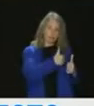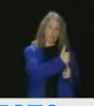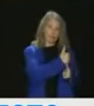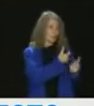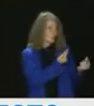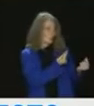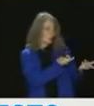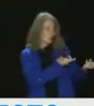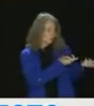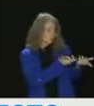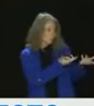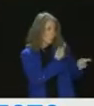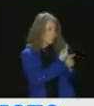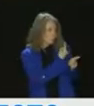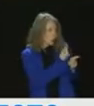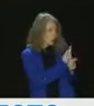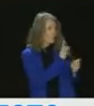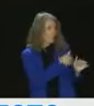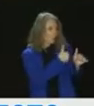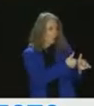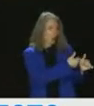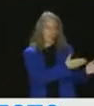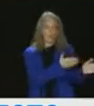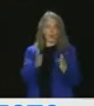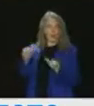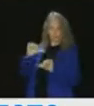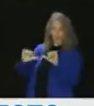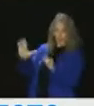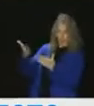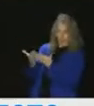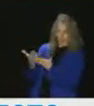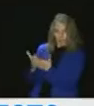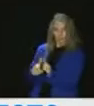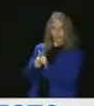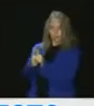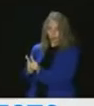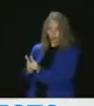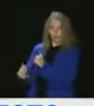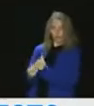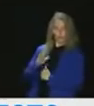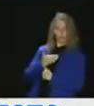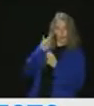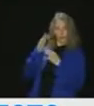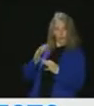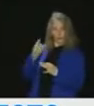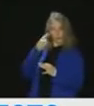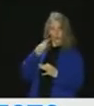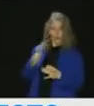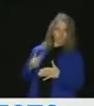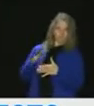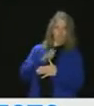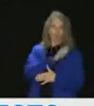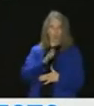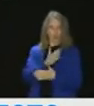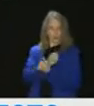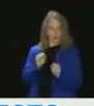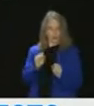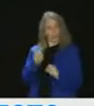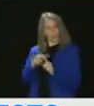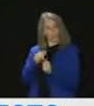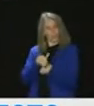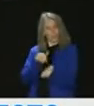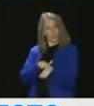advice to keep people safe and to protect healthcare workers. Every day, we consider and